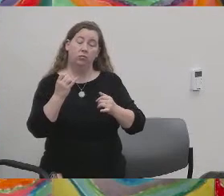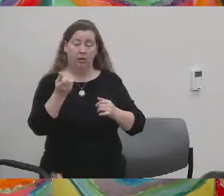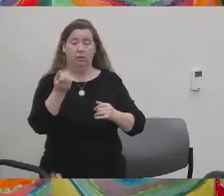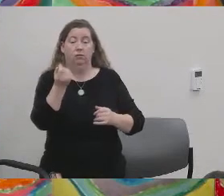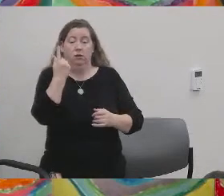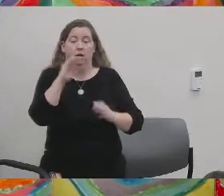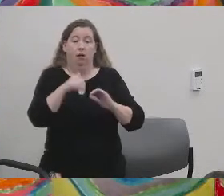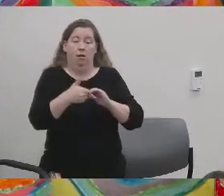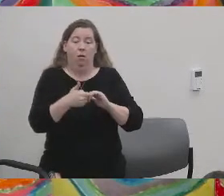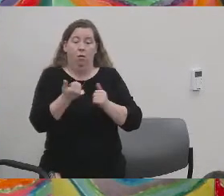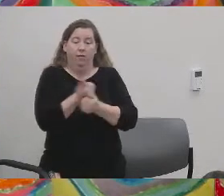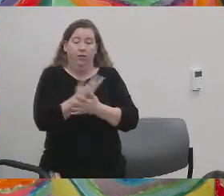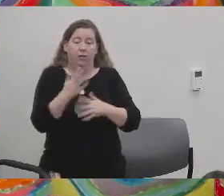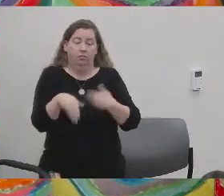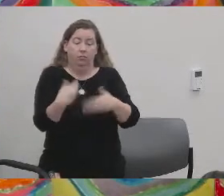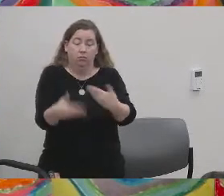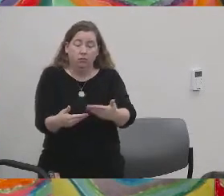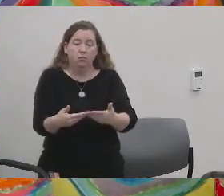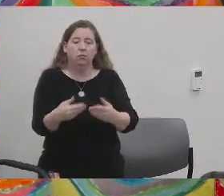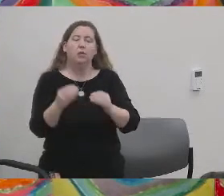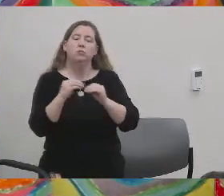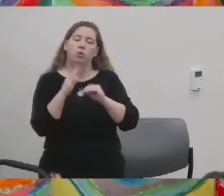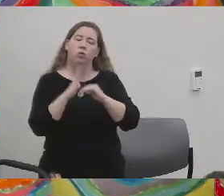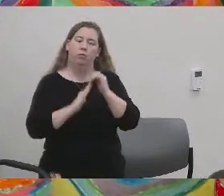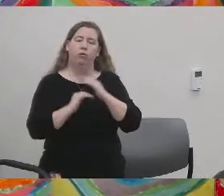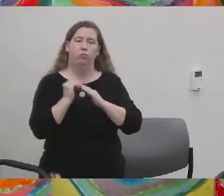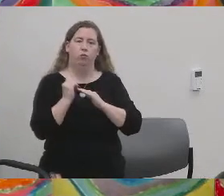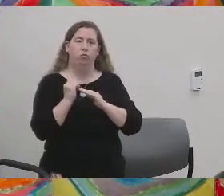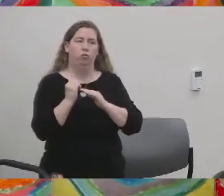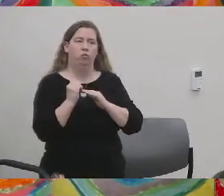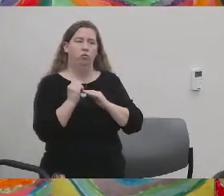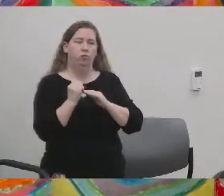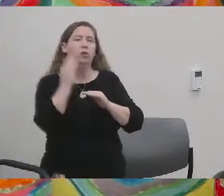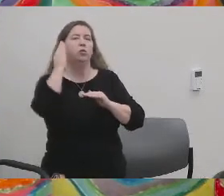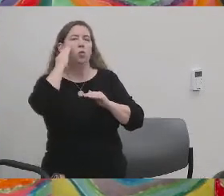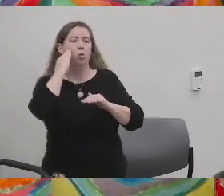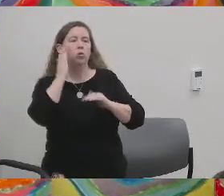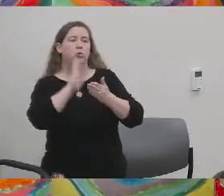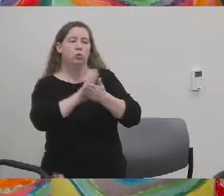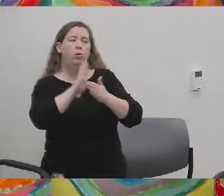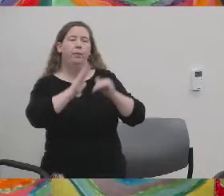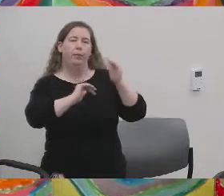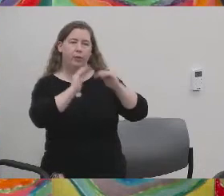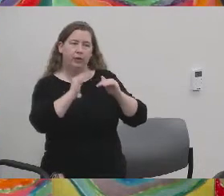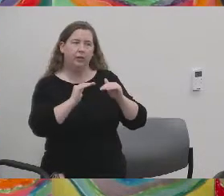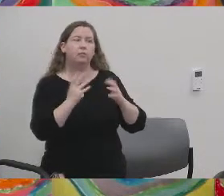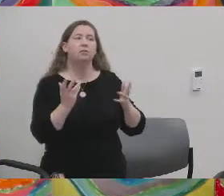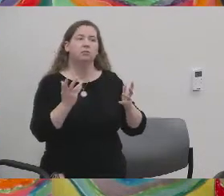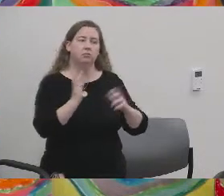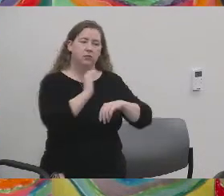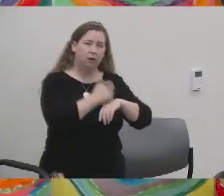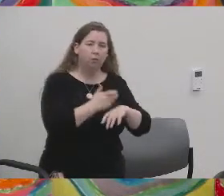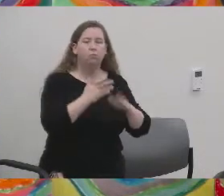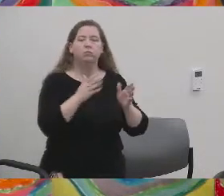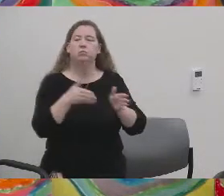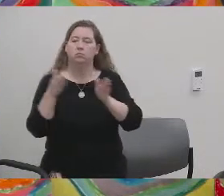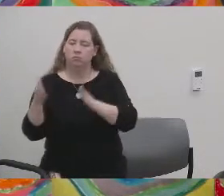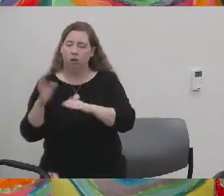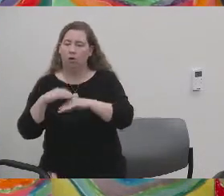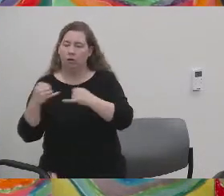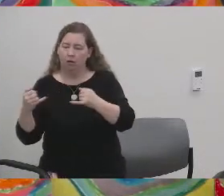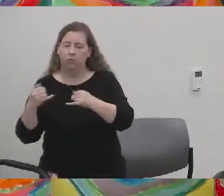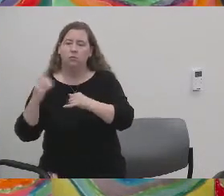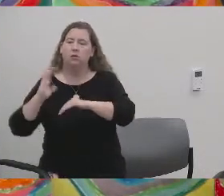with, there's a little bit more comfort that hopefully isn't going to happen too frequently. At least that's not the desire.